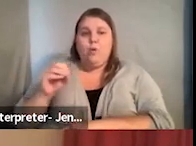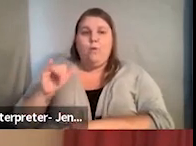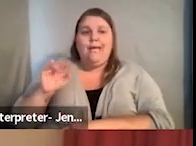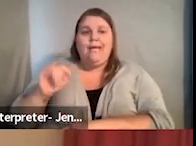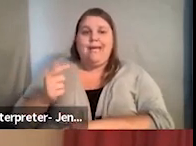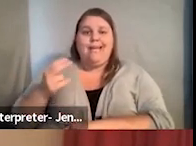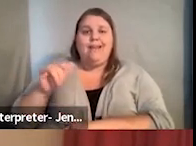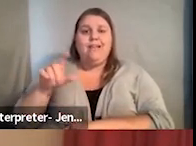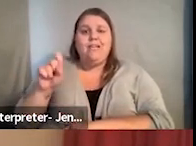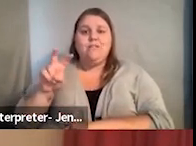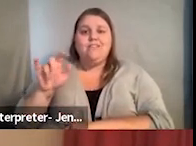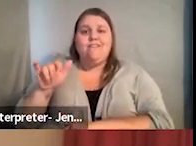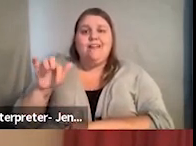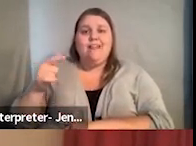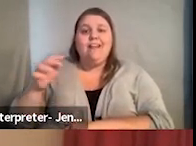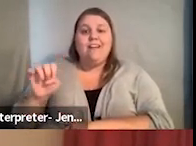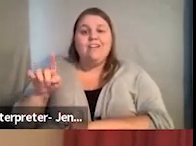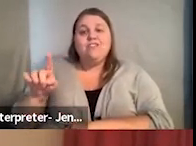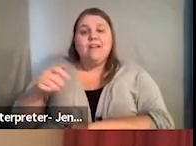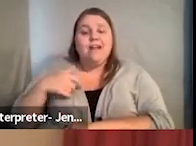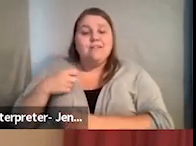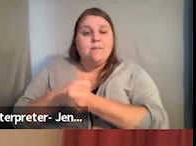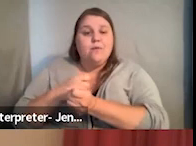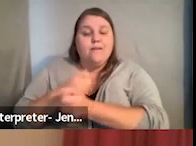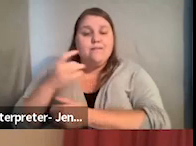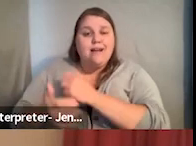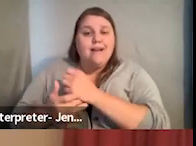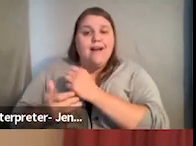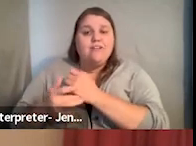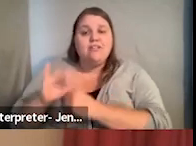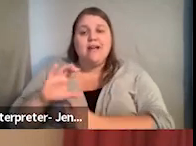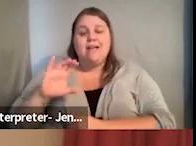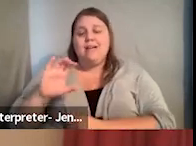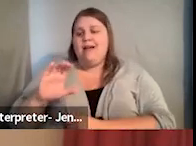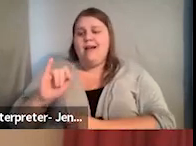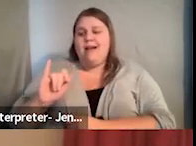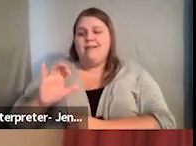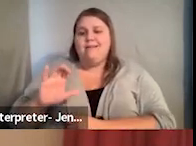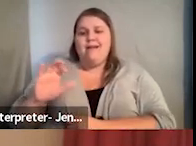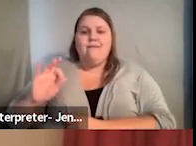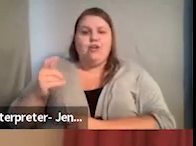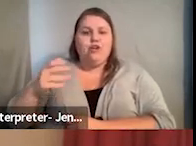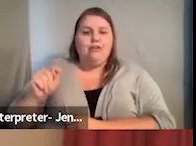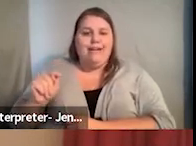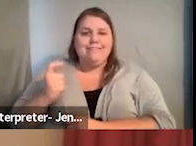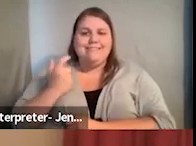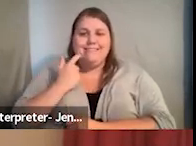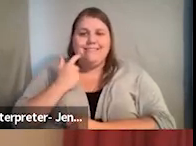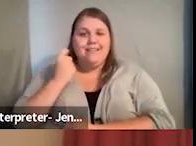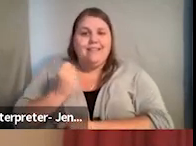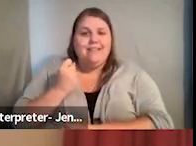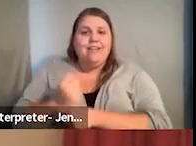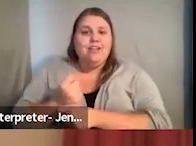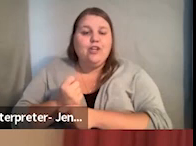a supportive technology for ICF grant in this fiscal year and last cycle. And they were able to purchase